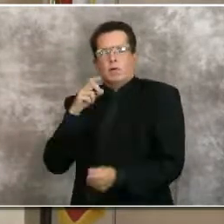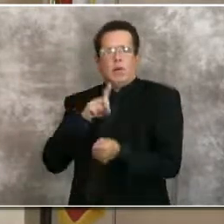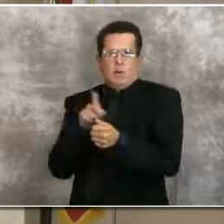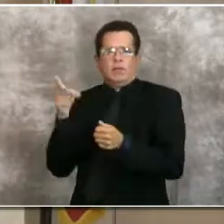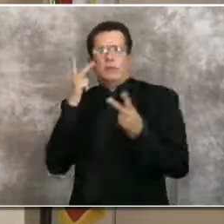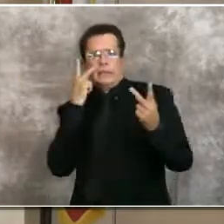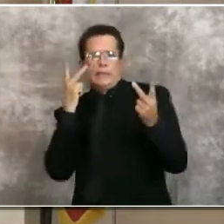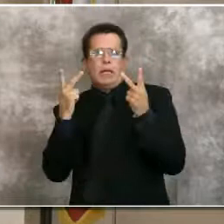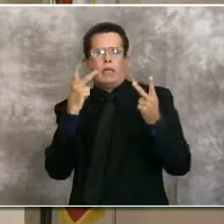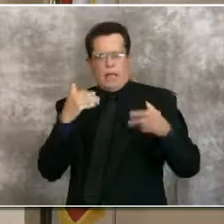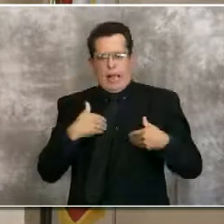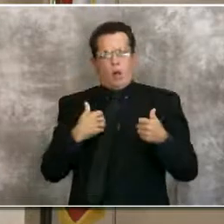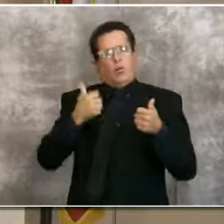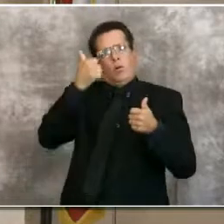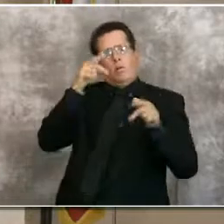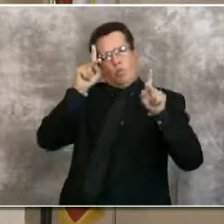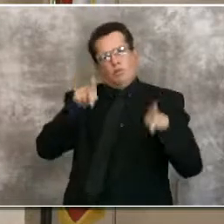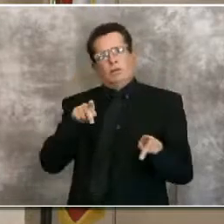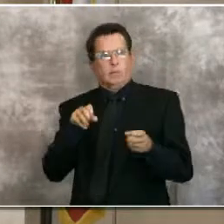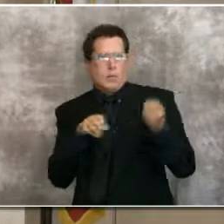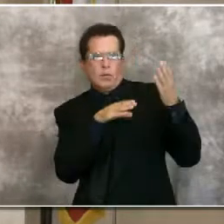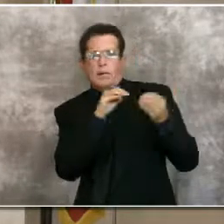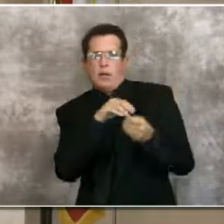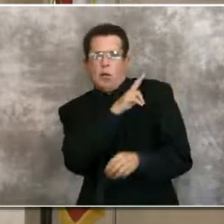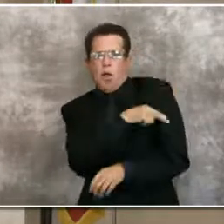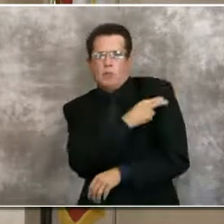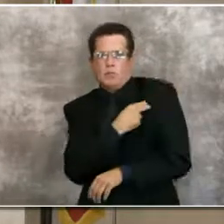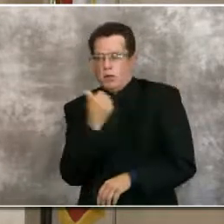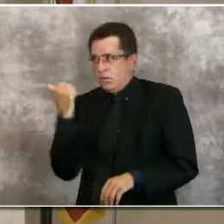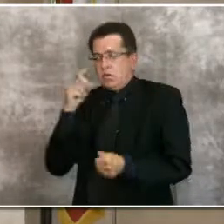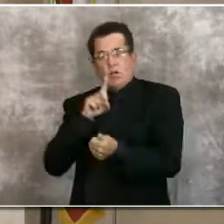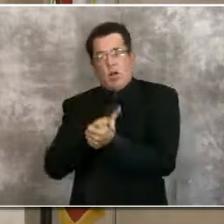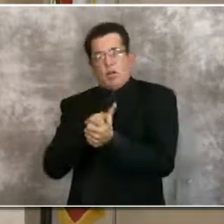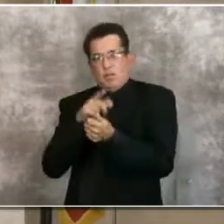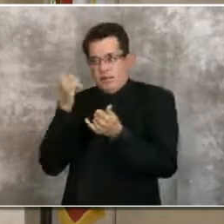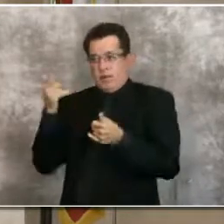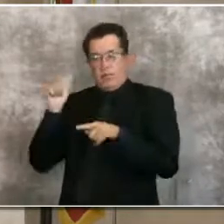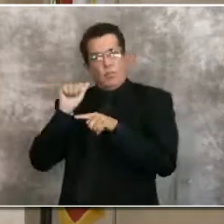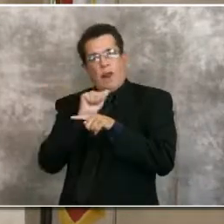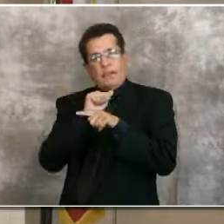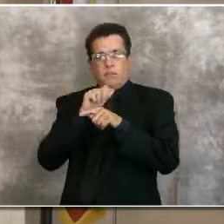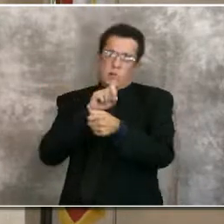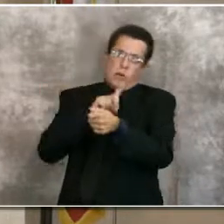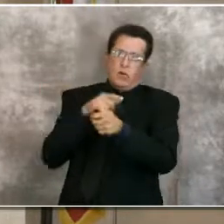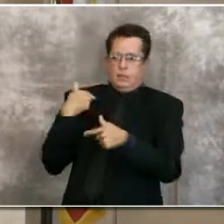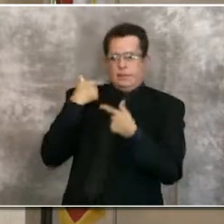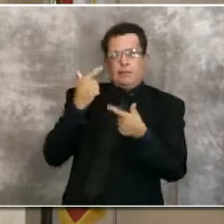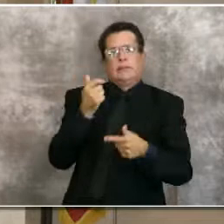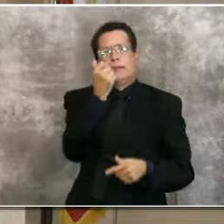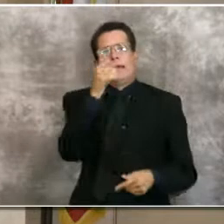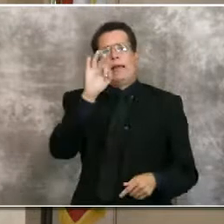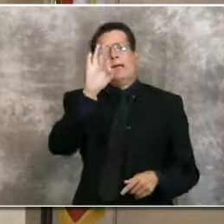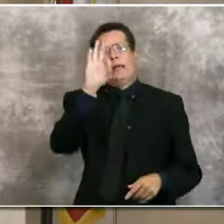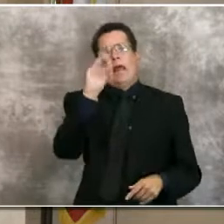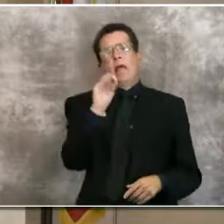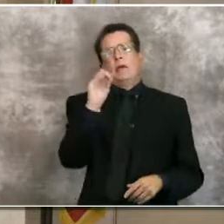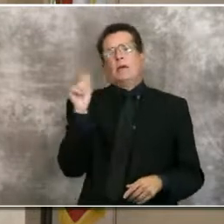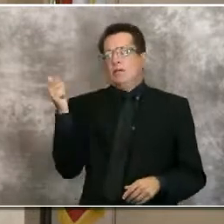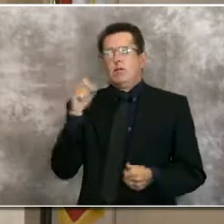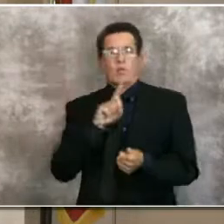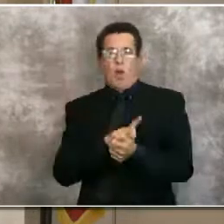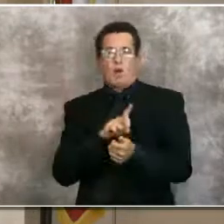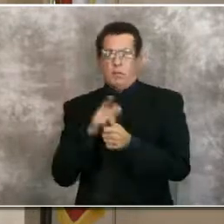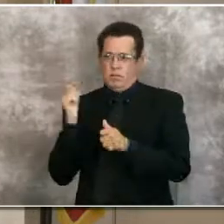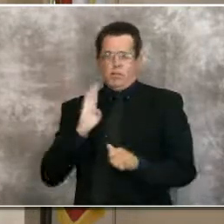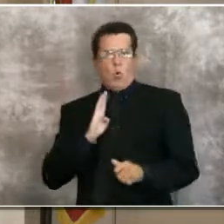with COVID-19. Dr. Scott Eisman has been practicing medicine in San Diego since 1990 and is